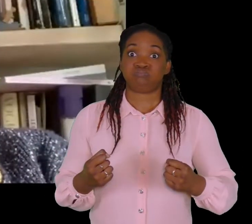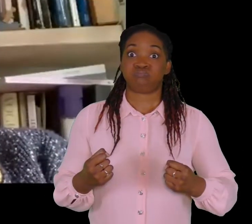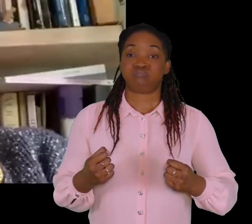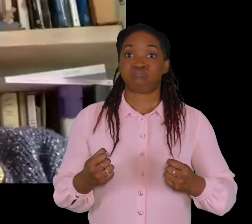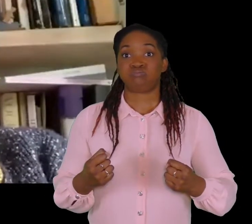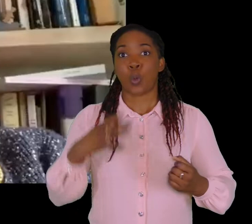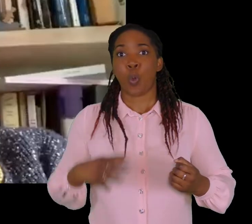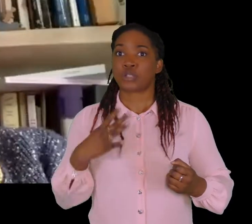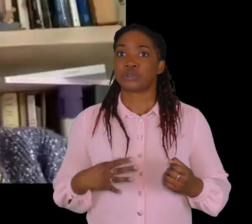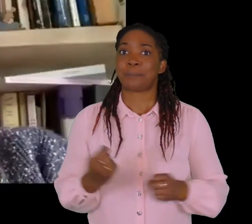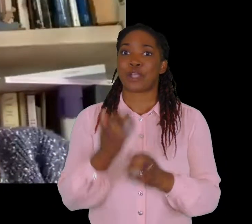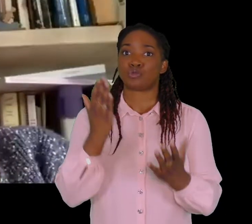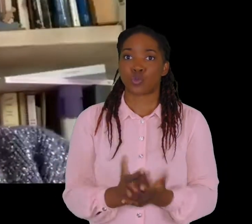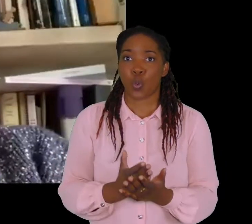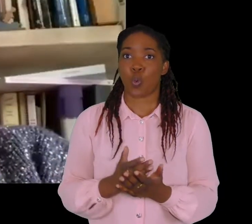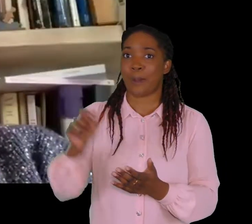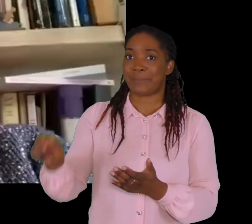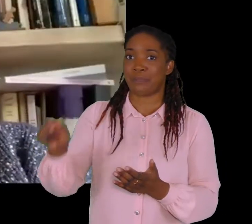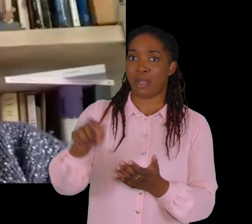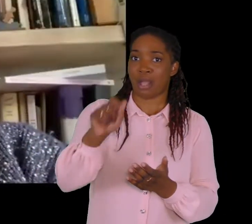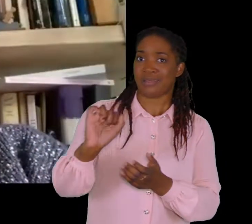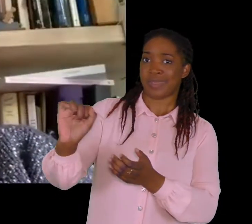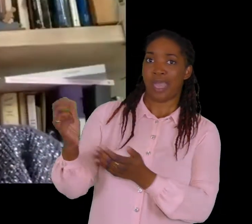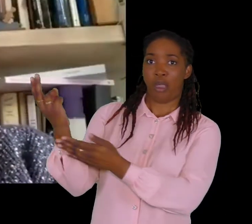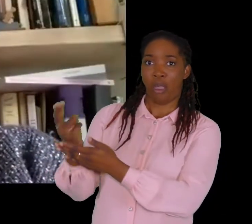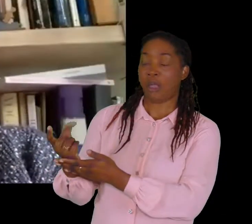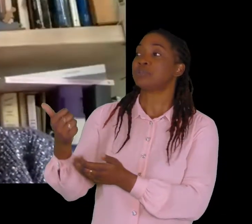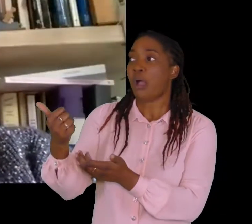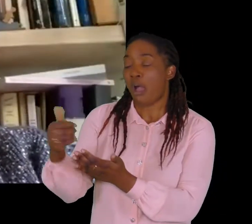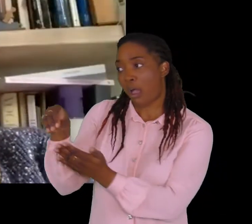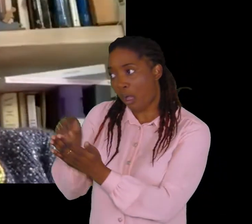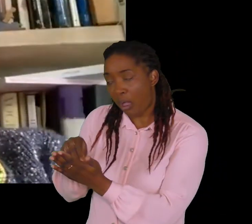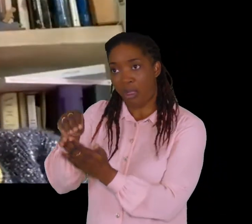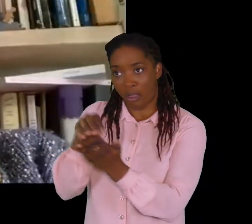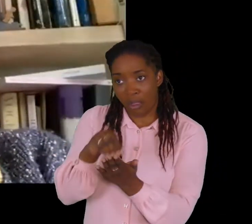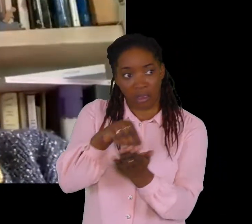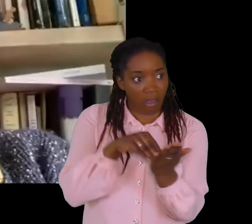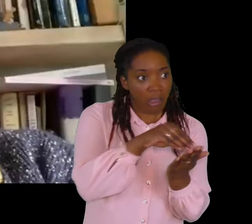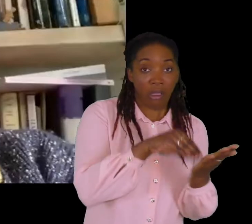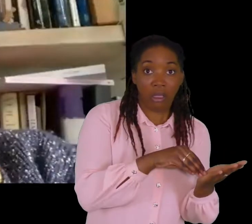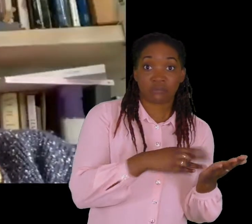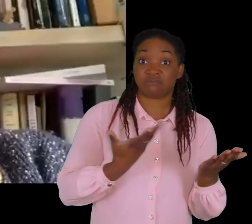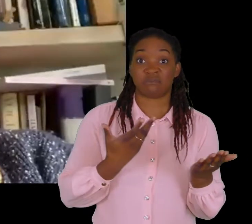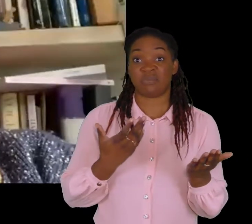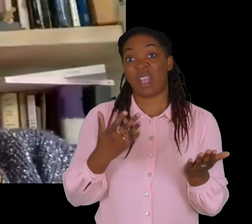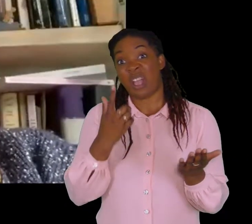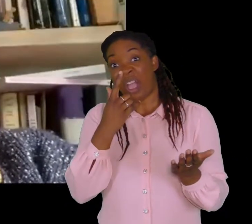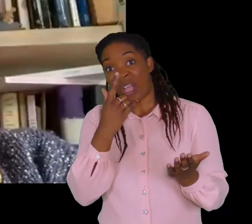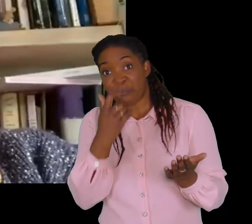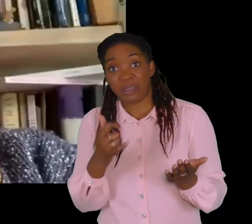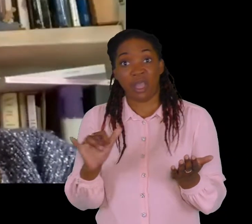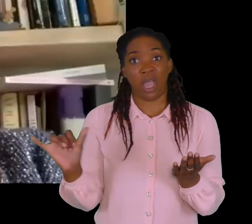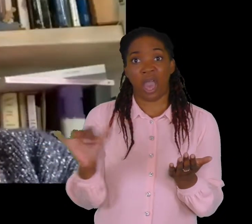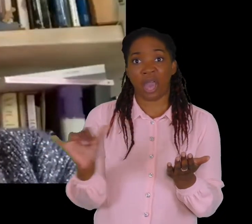very, very keen to do, was to document our work. And whether that was